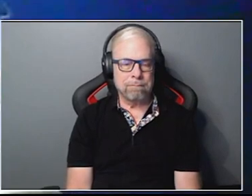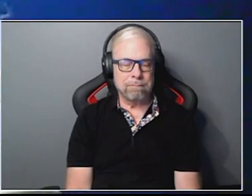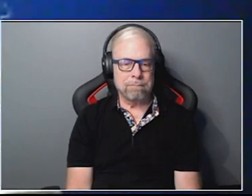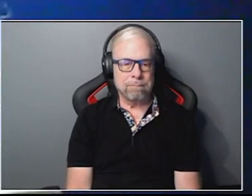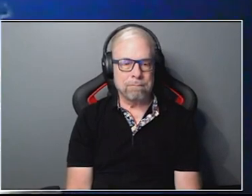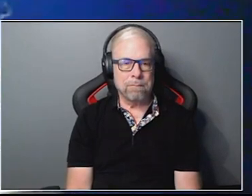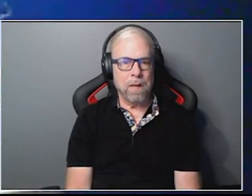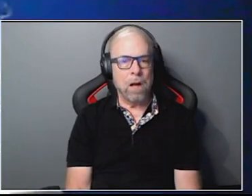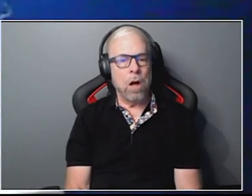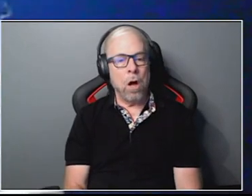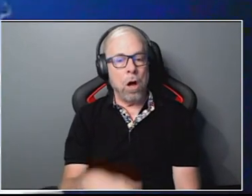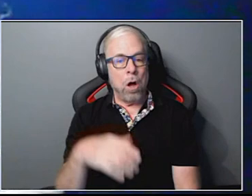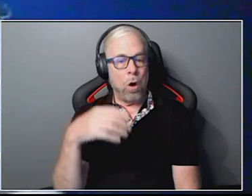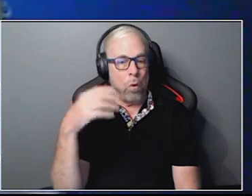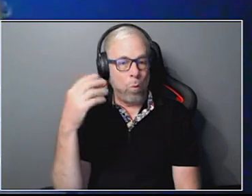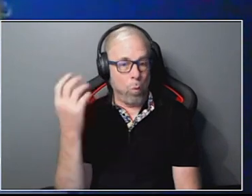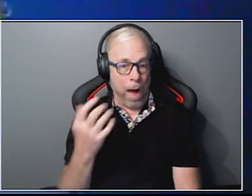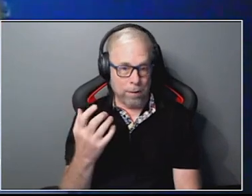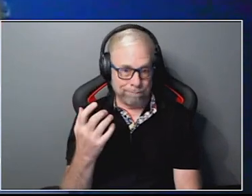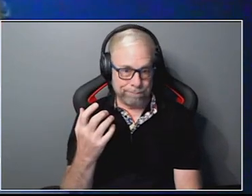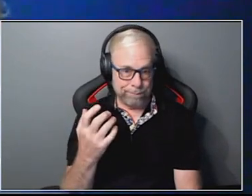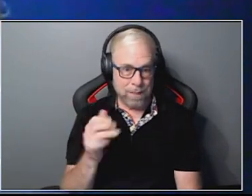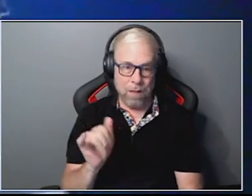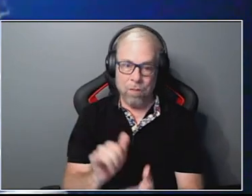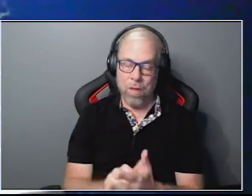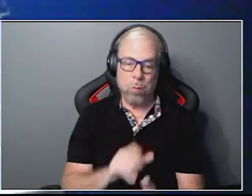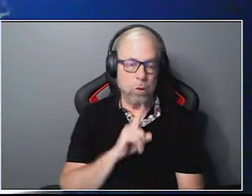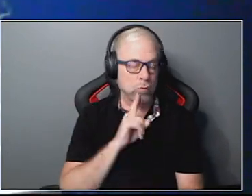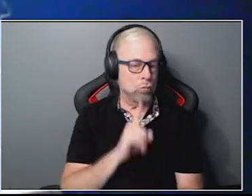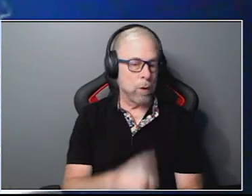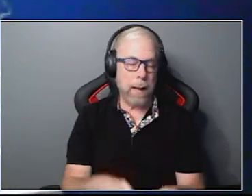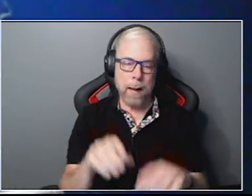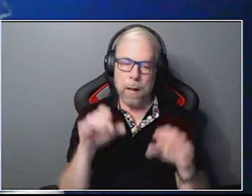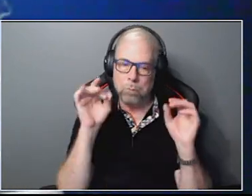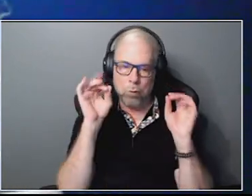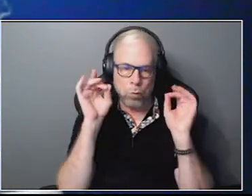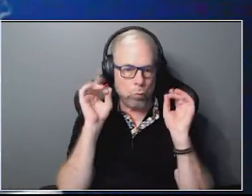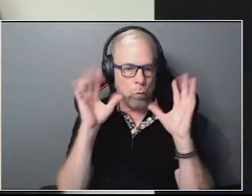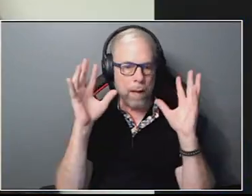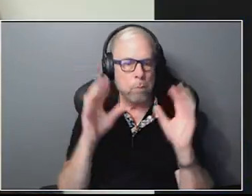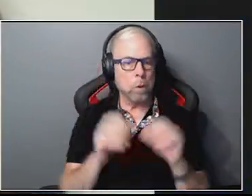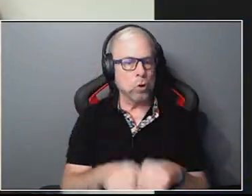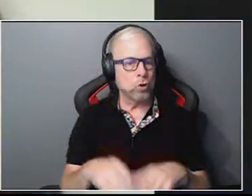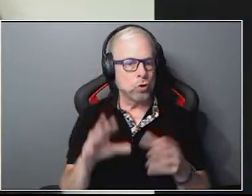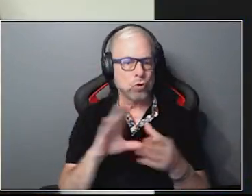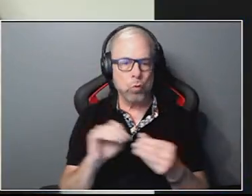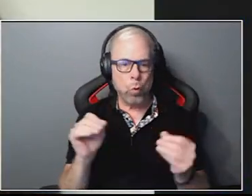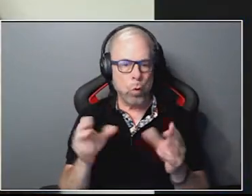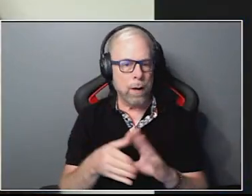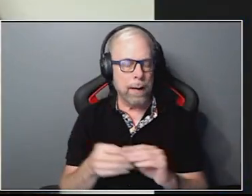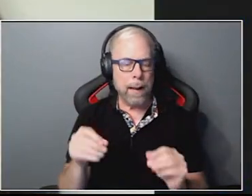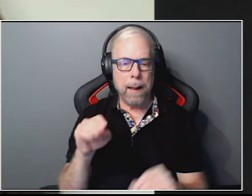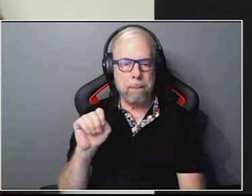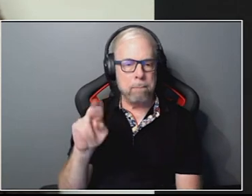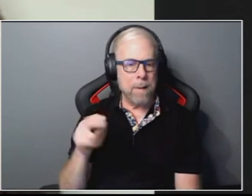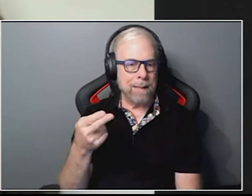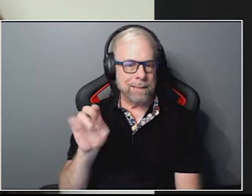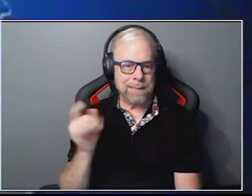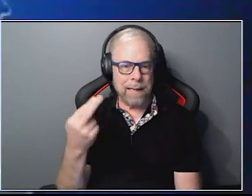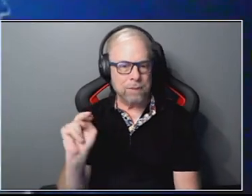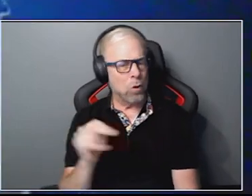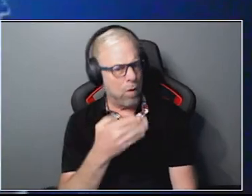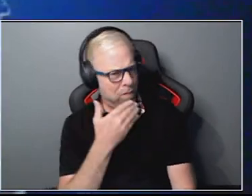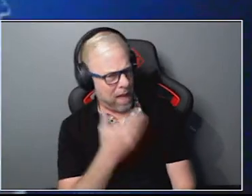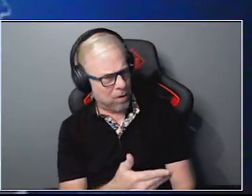Wow, that was a really incredible story, Mr. Henson. Oh, thank you. Really amazing to